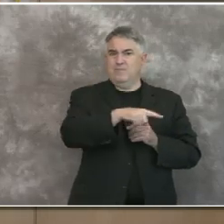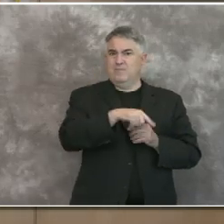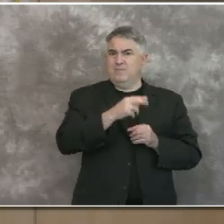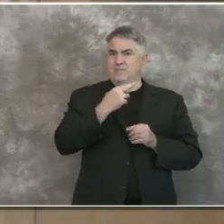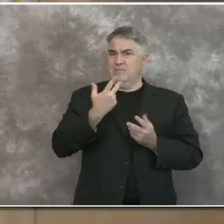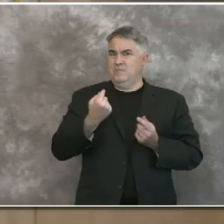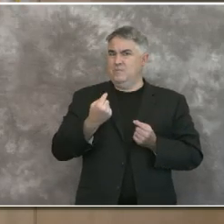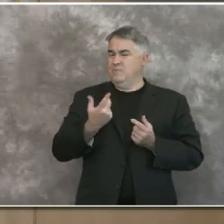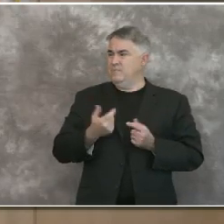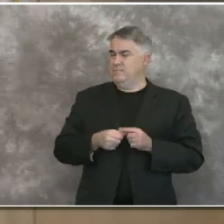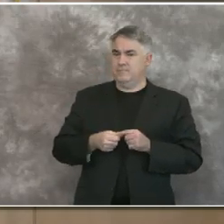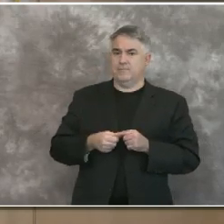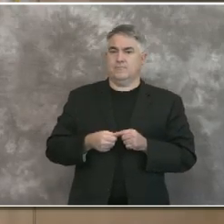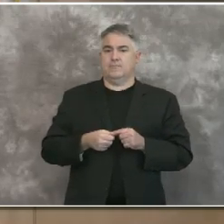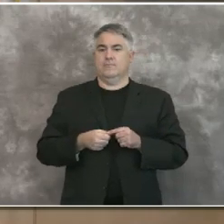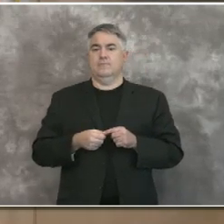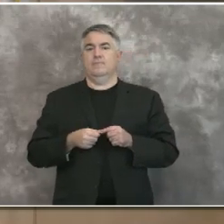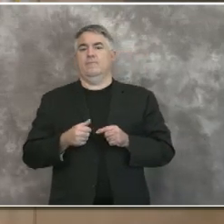respond.